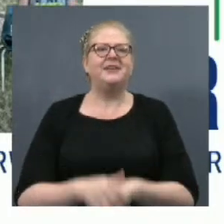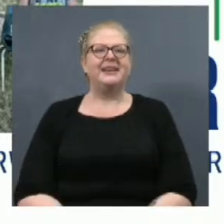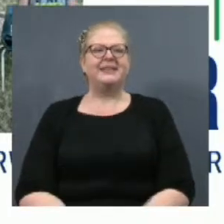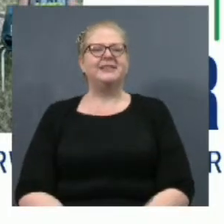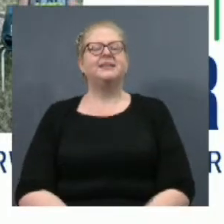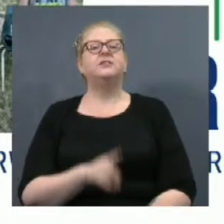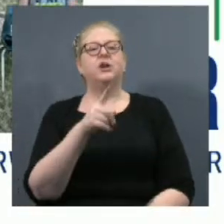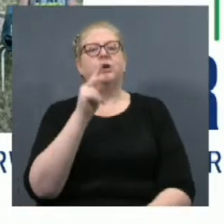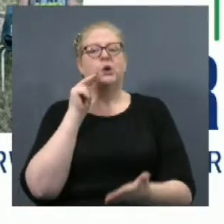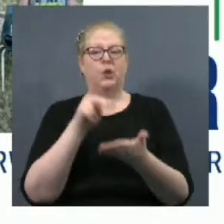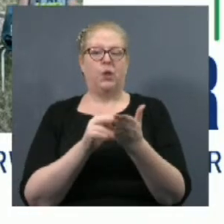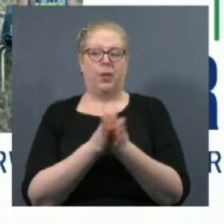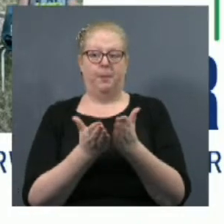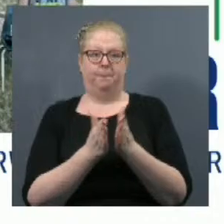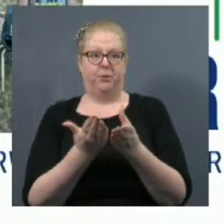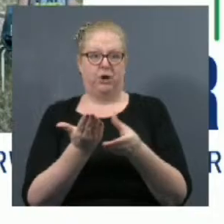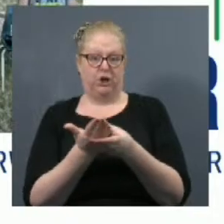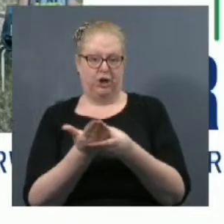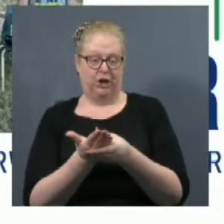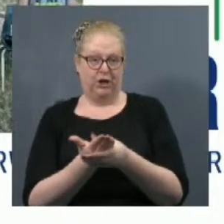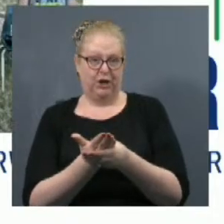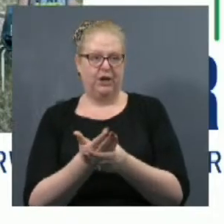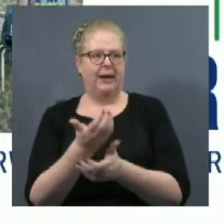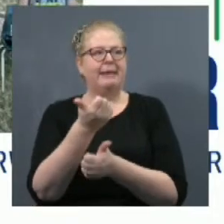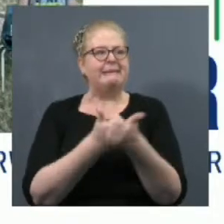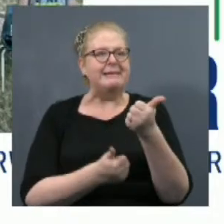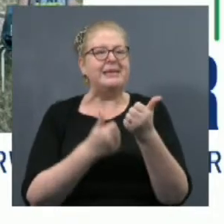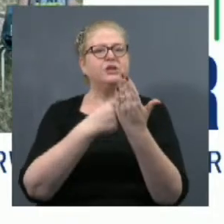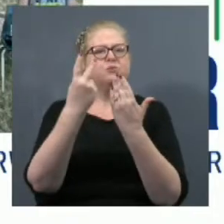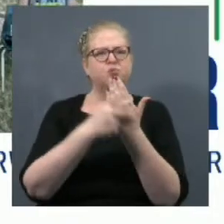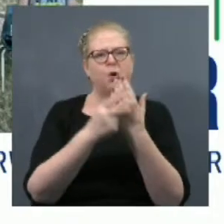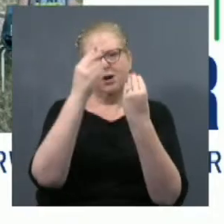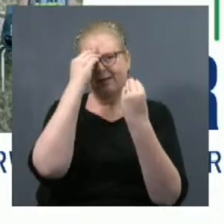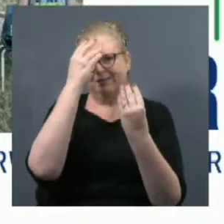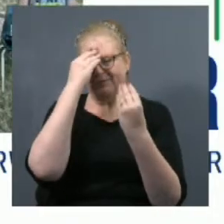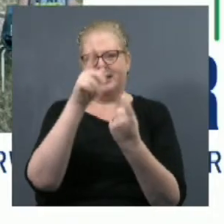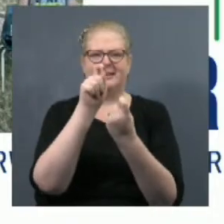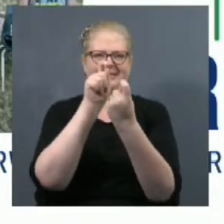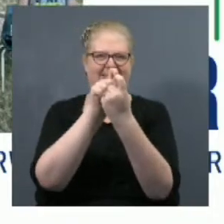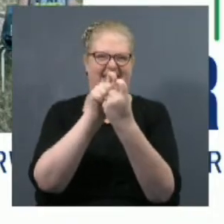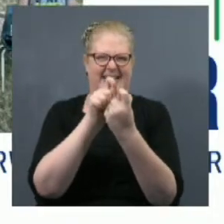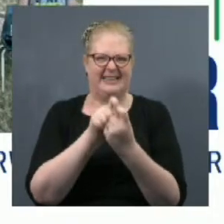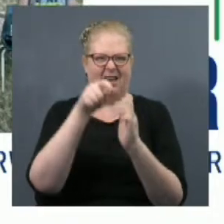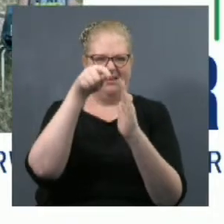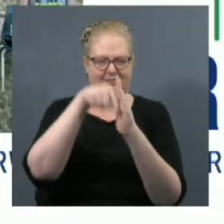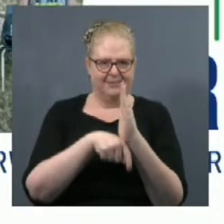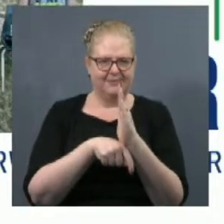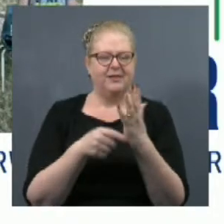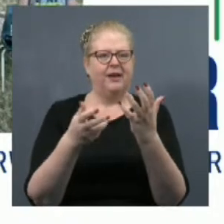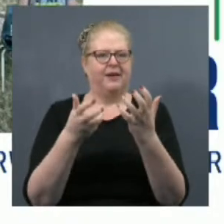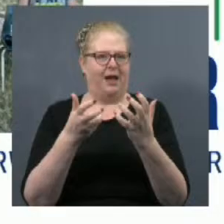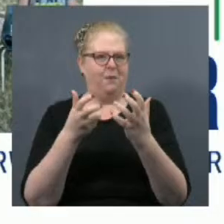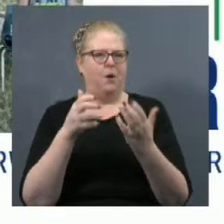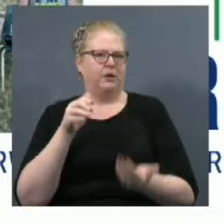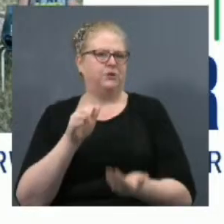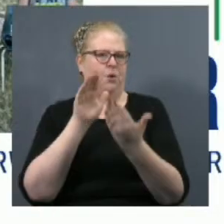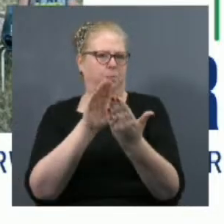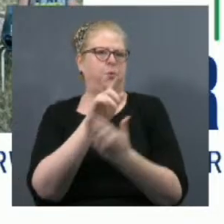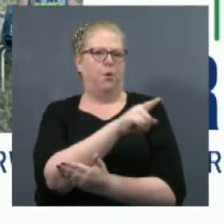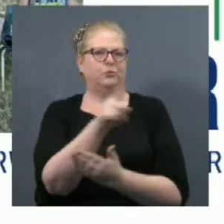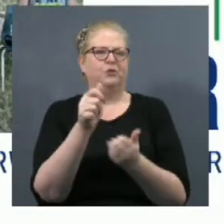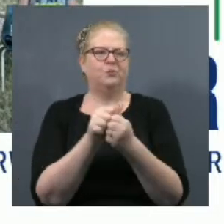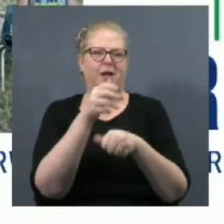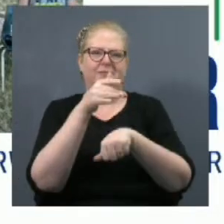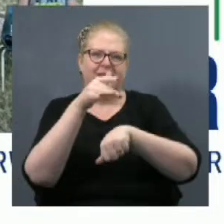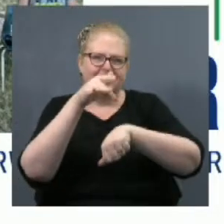the book themselves, the information about each program is detailed. I wanted to do a high-level approach here today, but